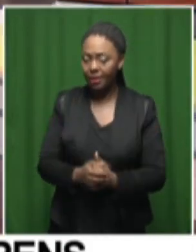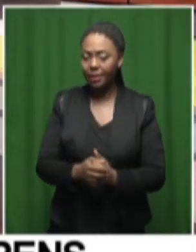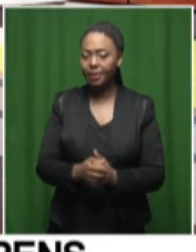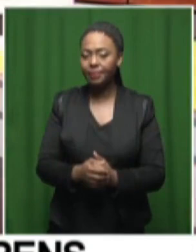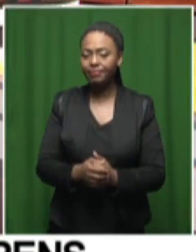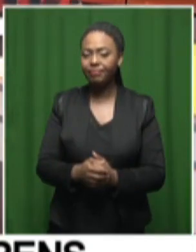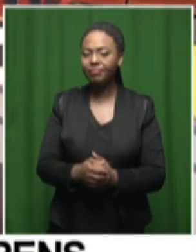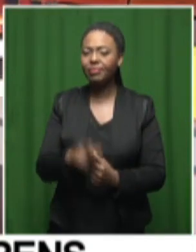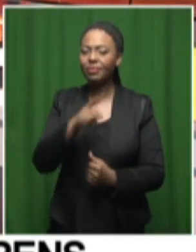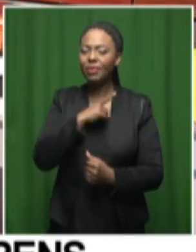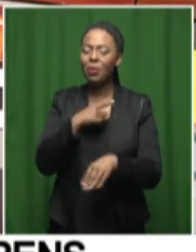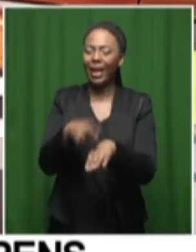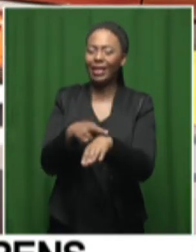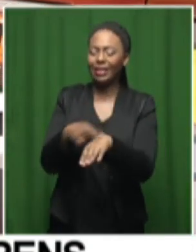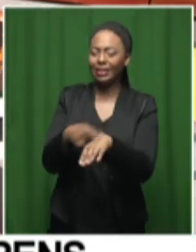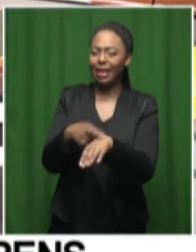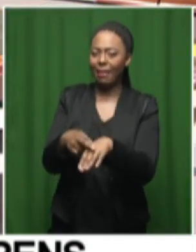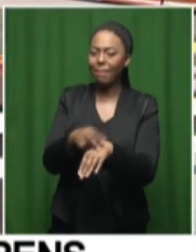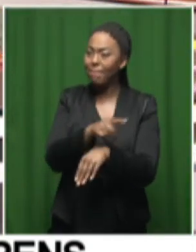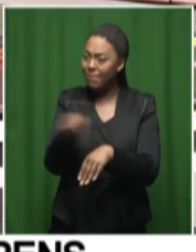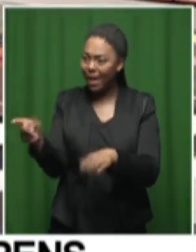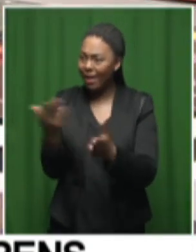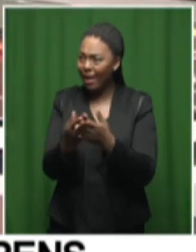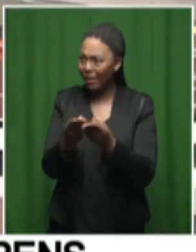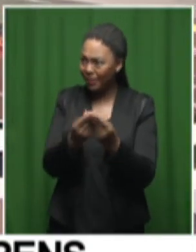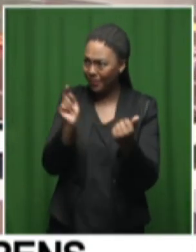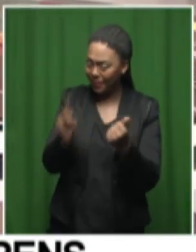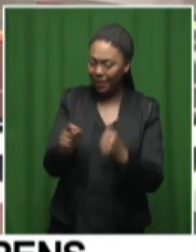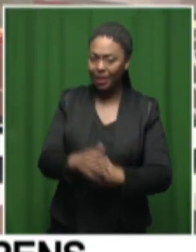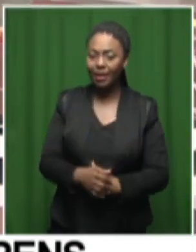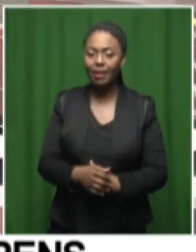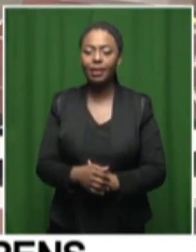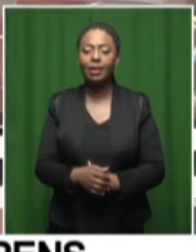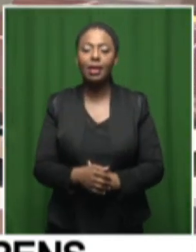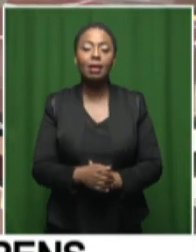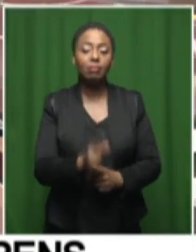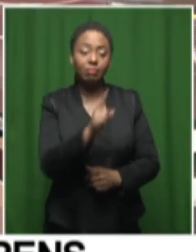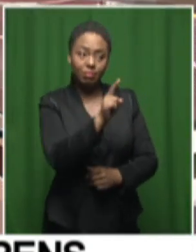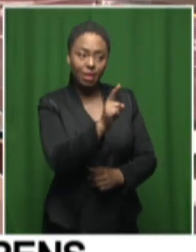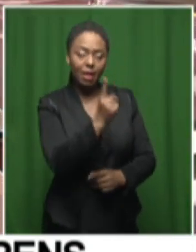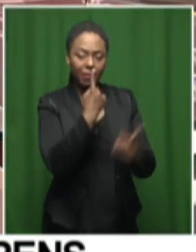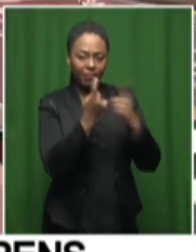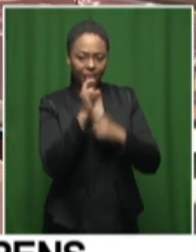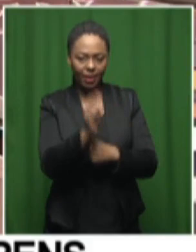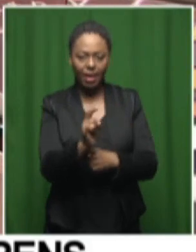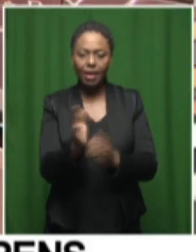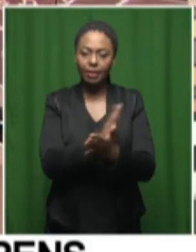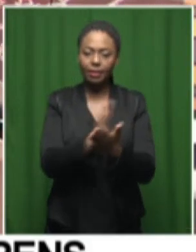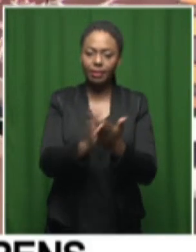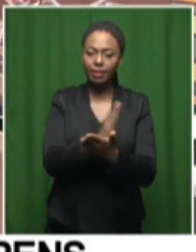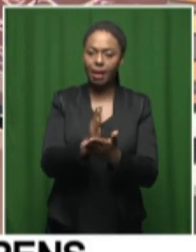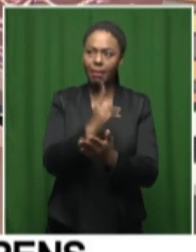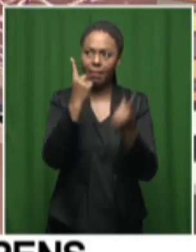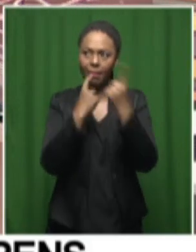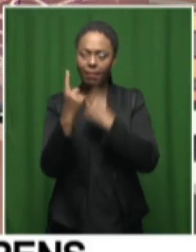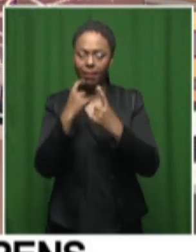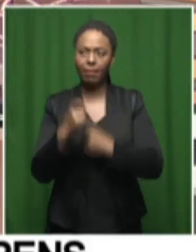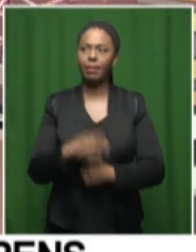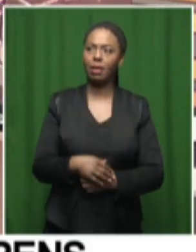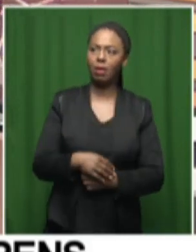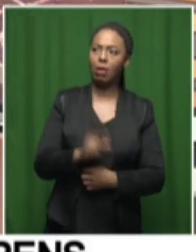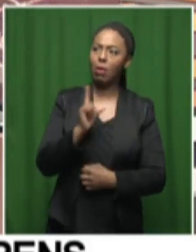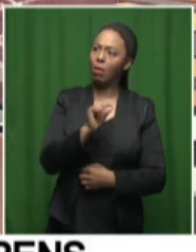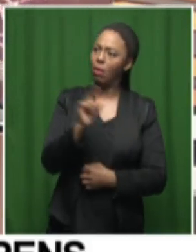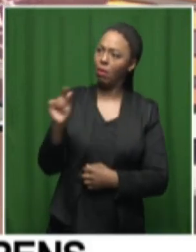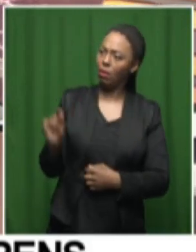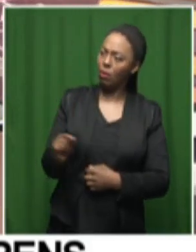systemic racism, for instance? I've heard answers to some of the questions that have completely blown my mind. Where youth are